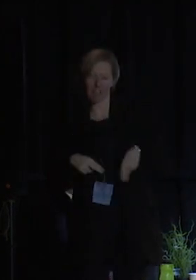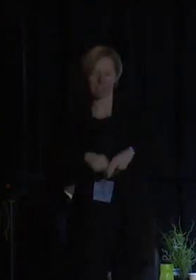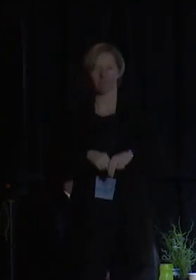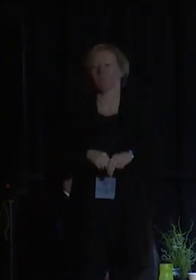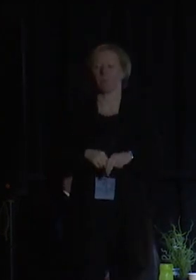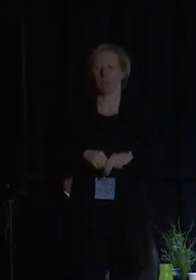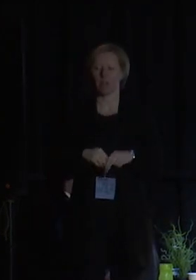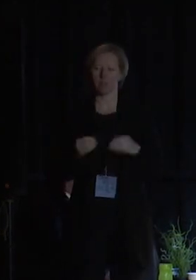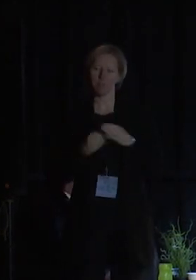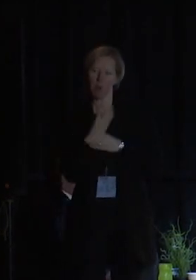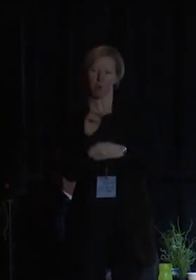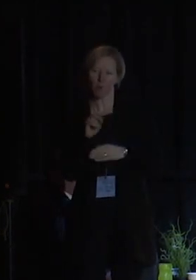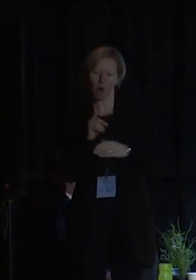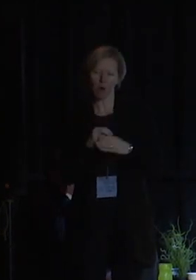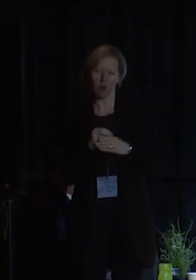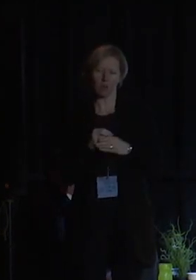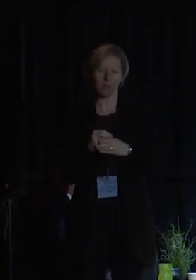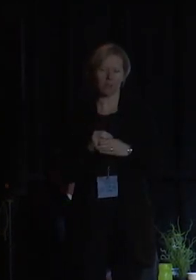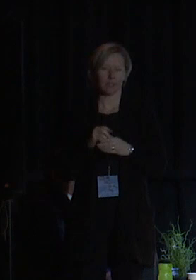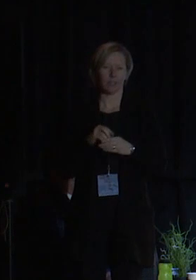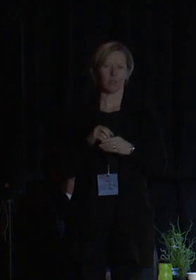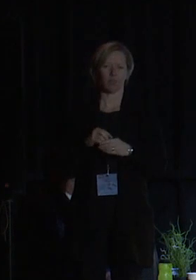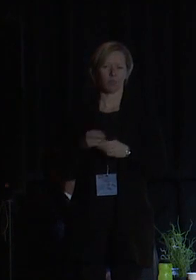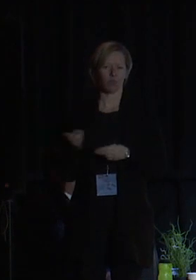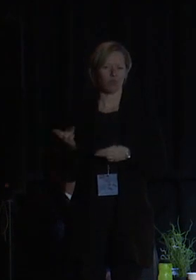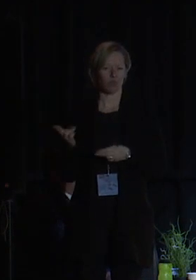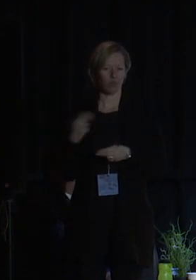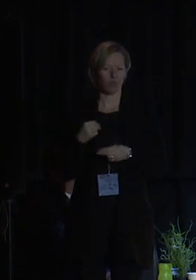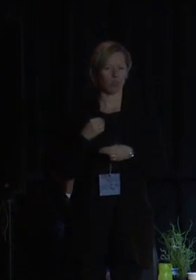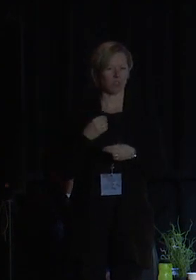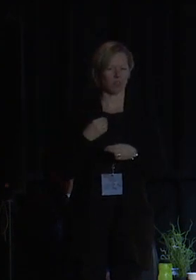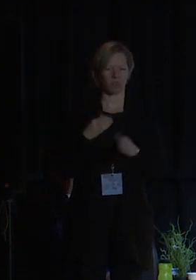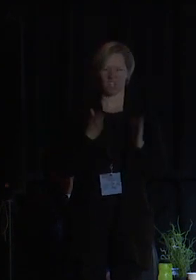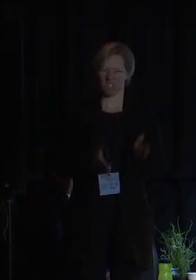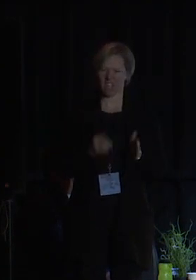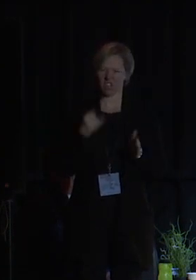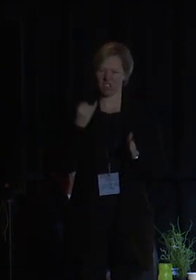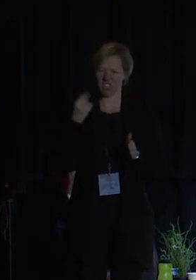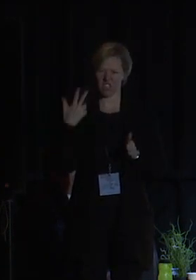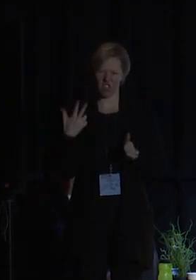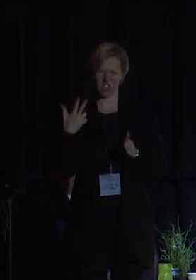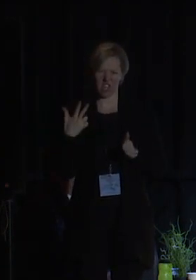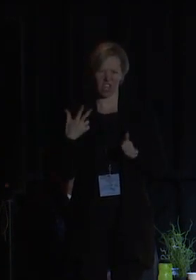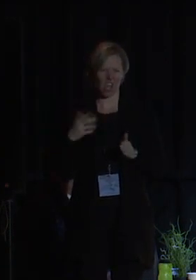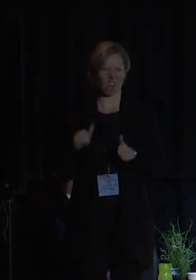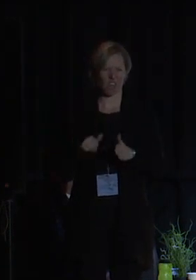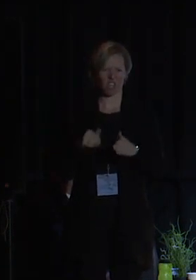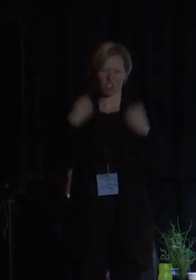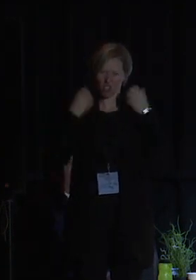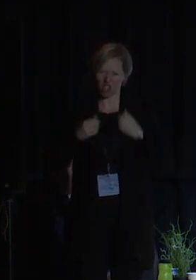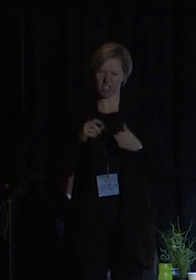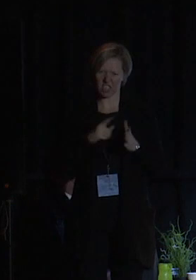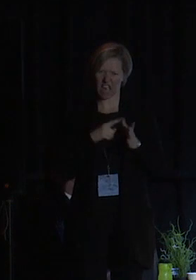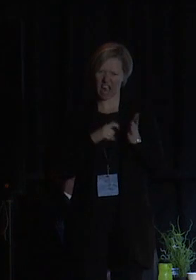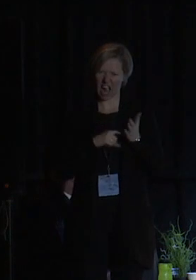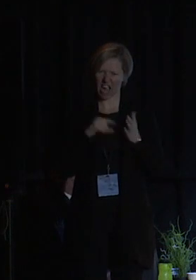by and acknowledges the scene's subversive response to the Section 63 of the 1994 Criminal Justice Act, which enabled